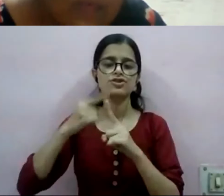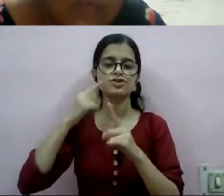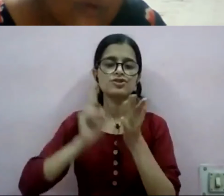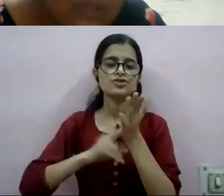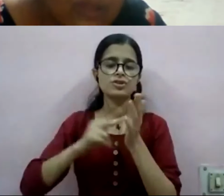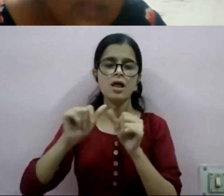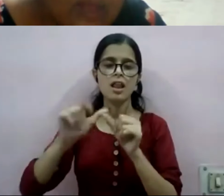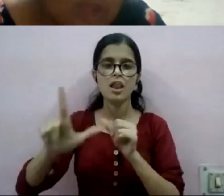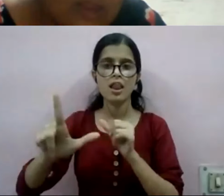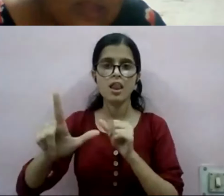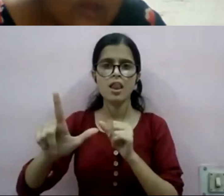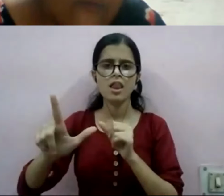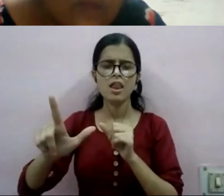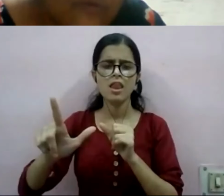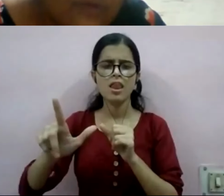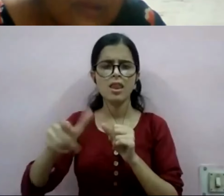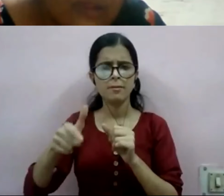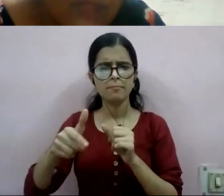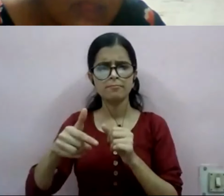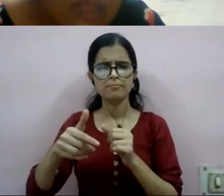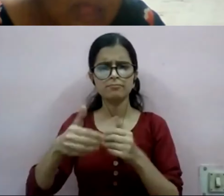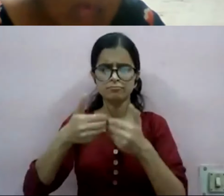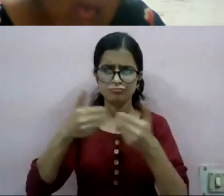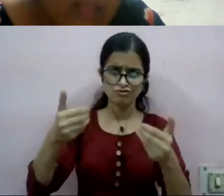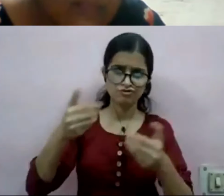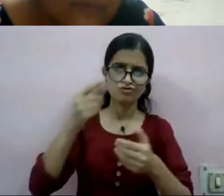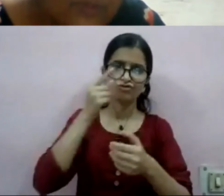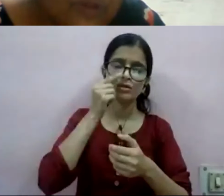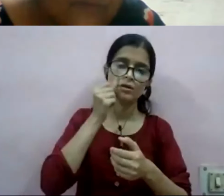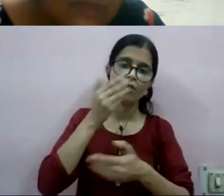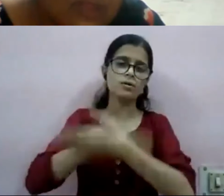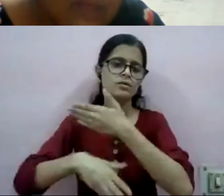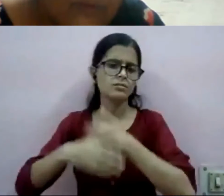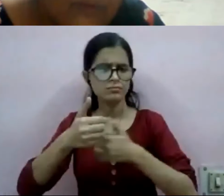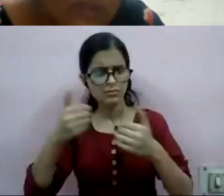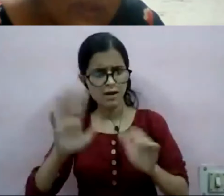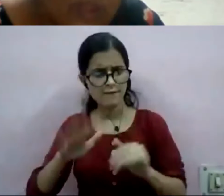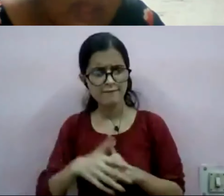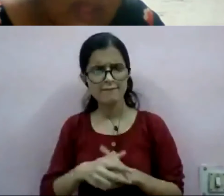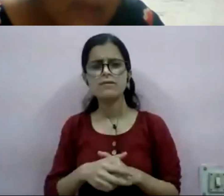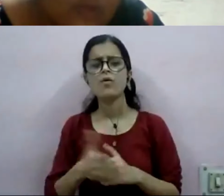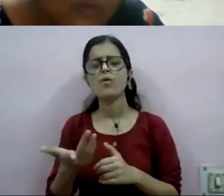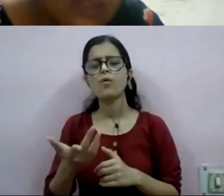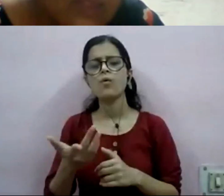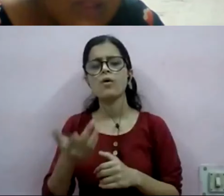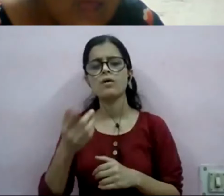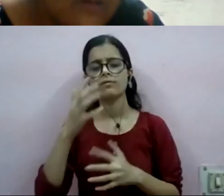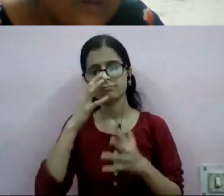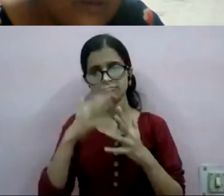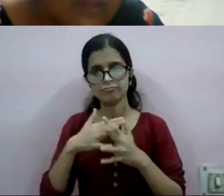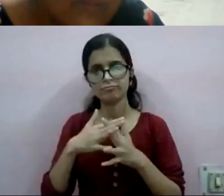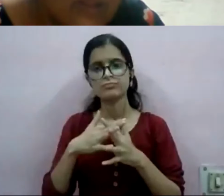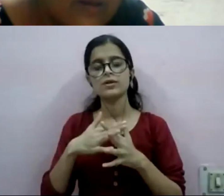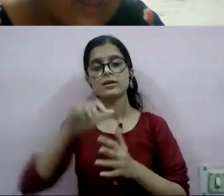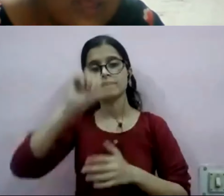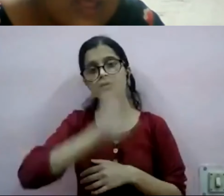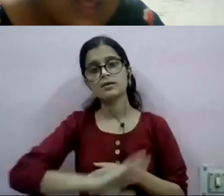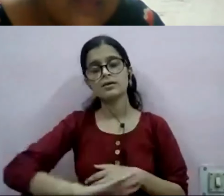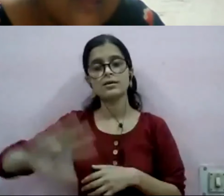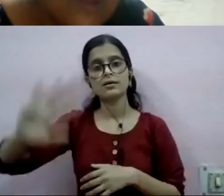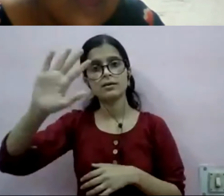progressively about intersectionality of gender and disability and the position of disabled women in India by doing